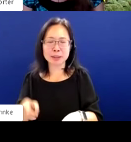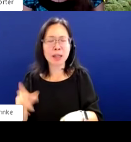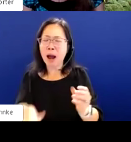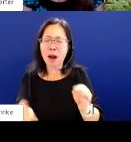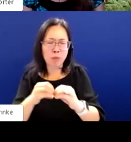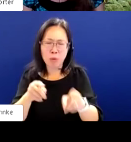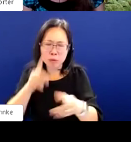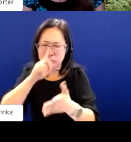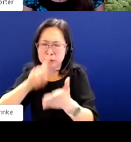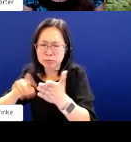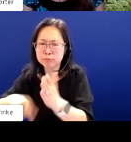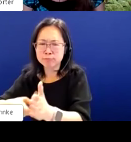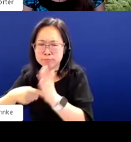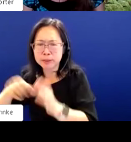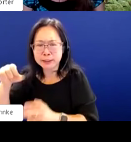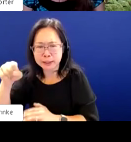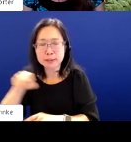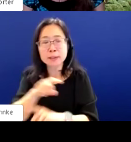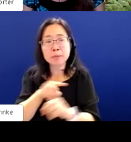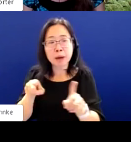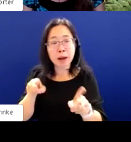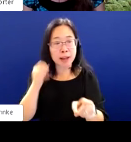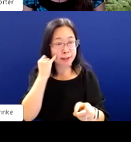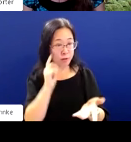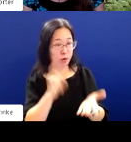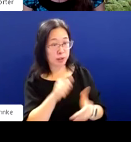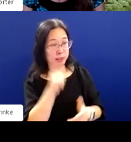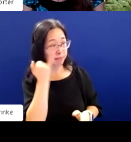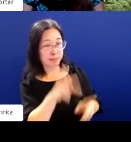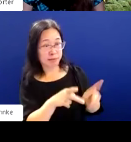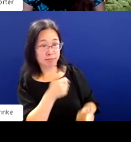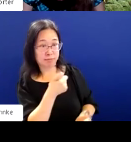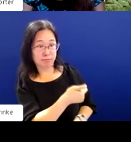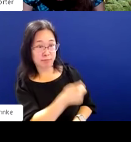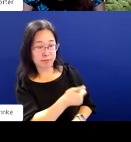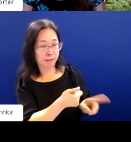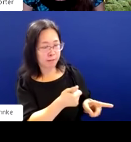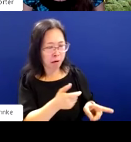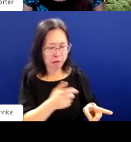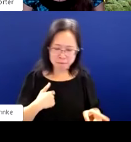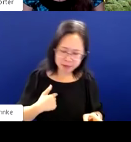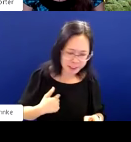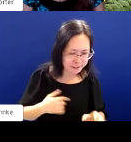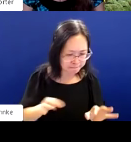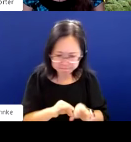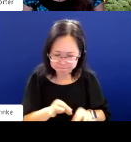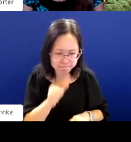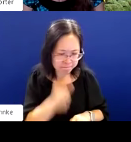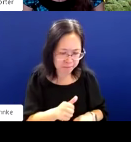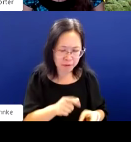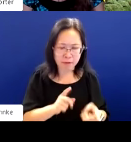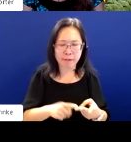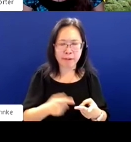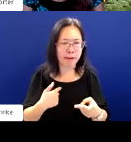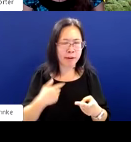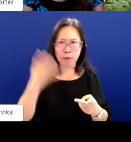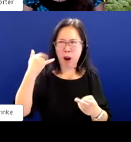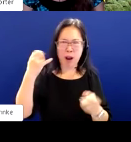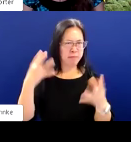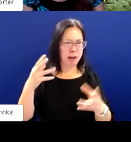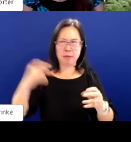here, but one could see that if you start to value yourself less because you're given so many messages that